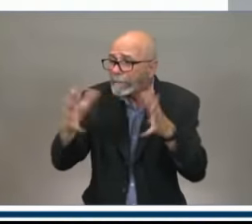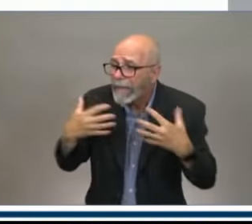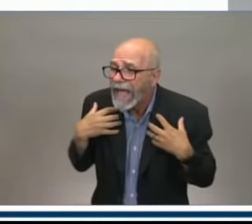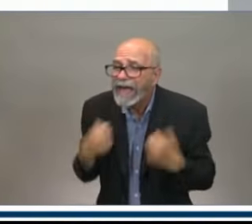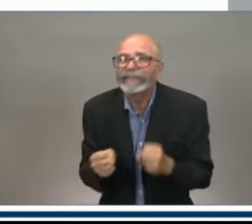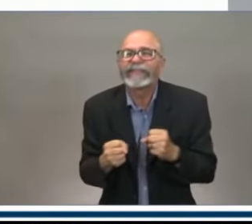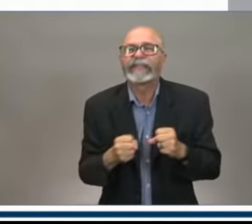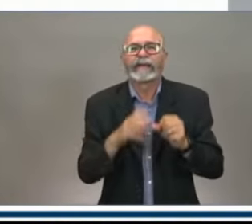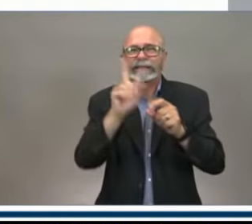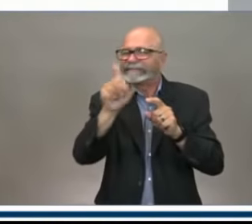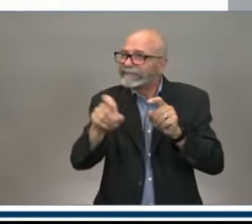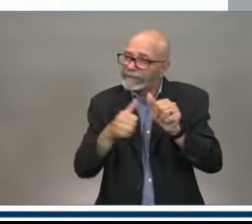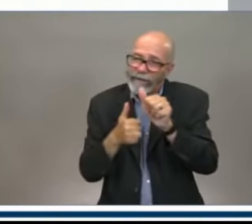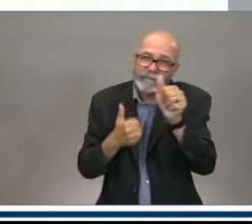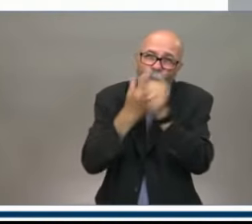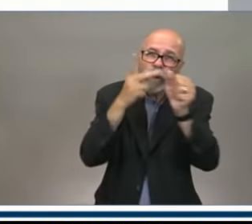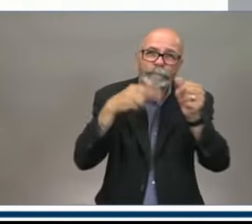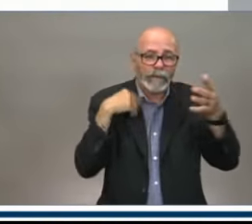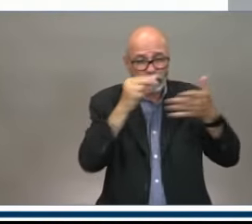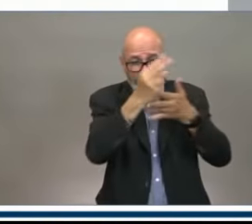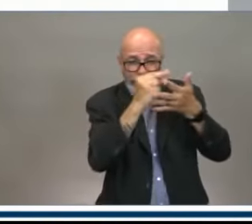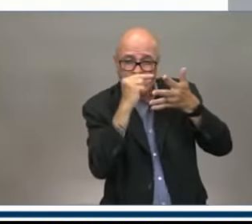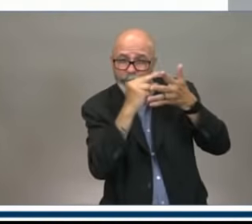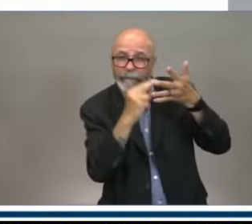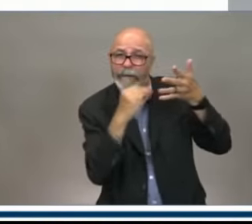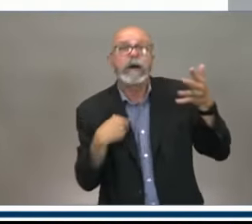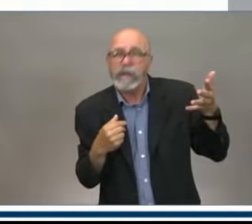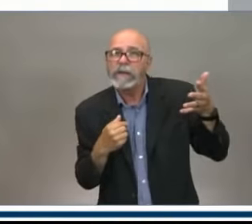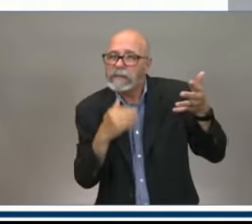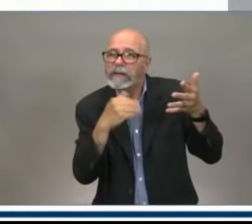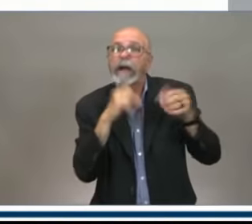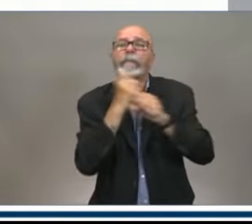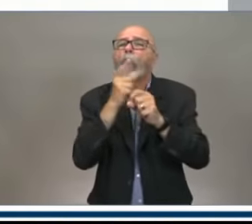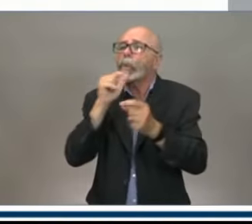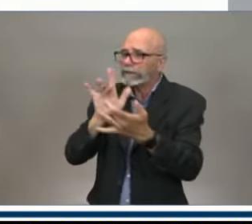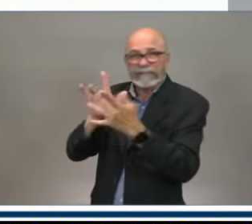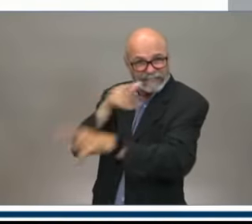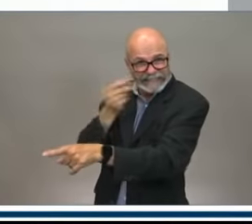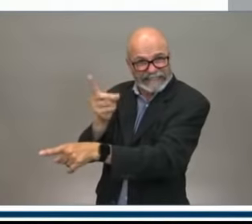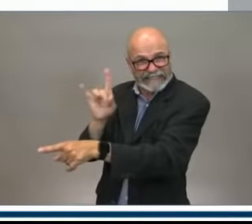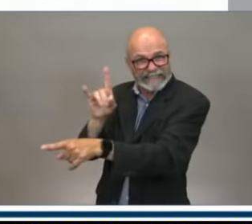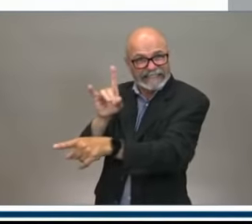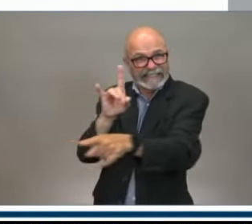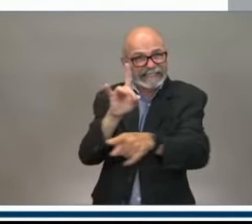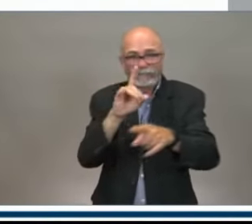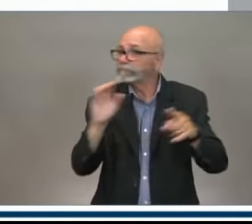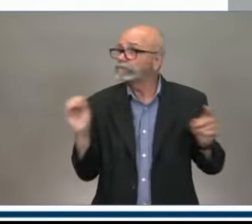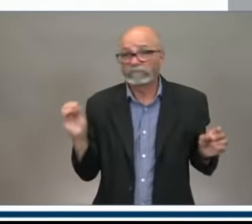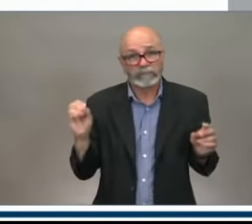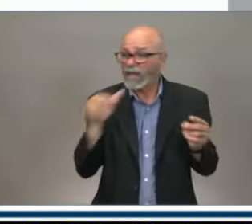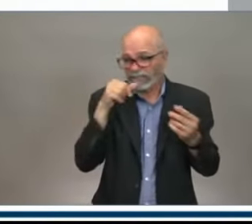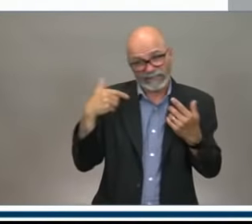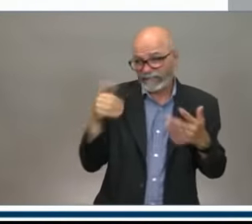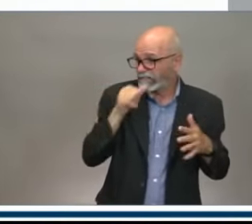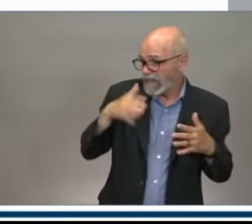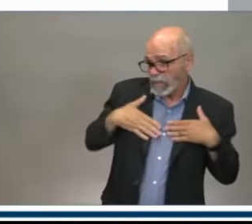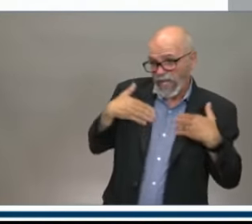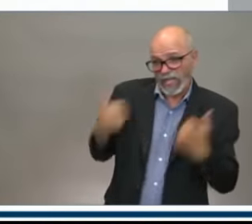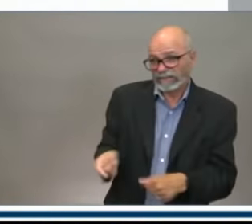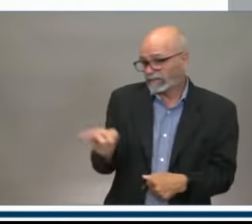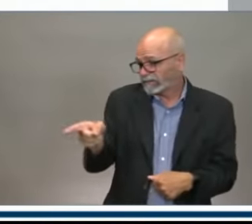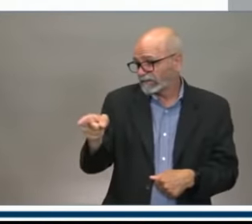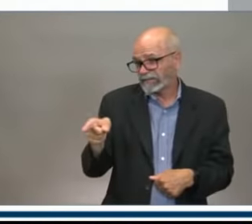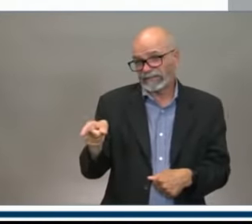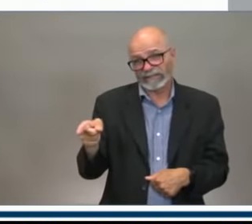up cases and contacts. And again, I want to remind Nova Scotians that if they are feeling unwell, that they could think about going